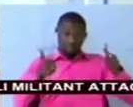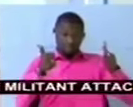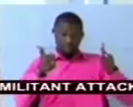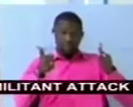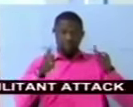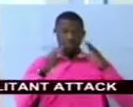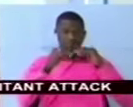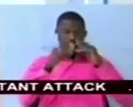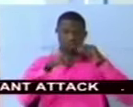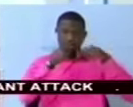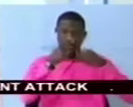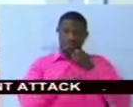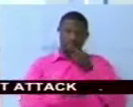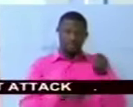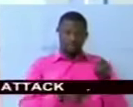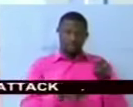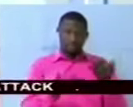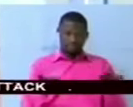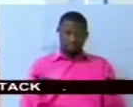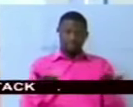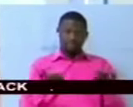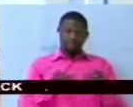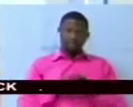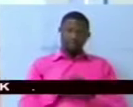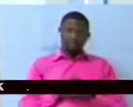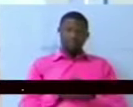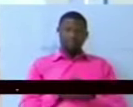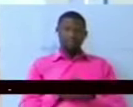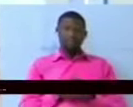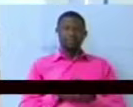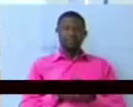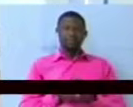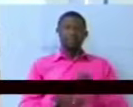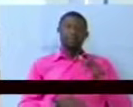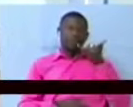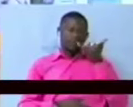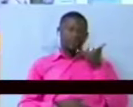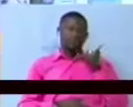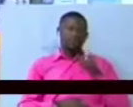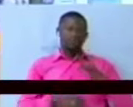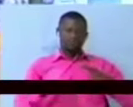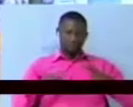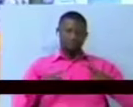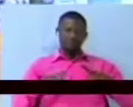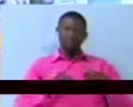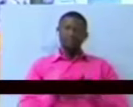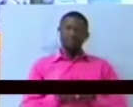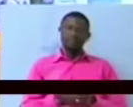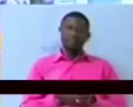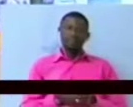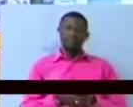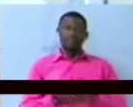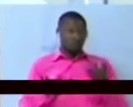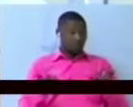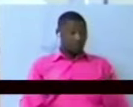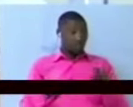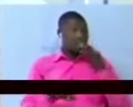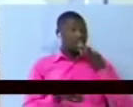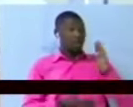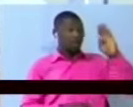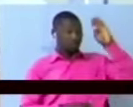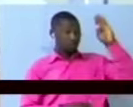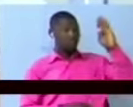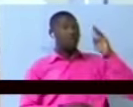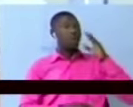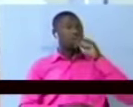to talk about that? Légui na paré nga pour waxtané ko? Wa paré na. Yes, I am ready. You have just taken a note to speak the